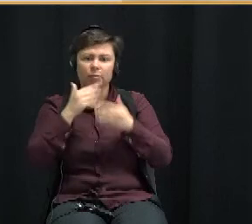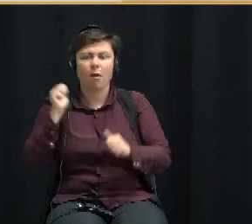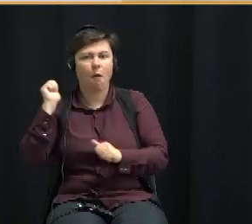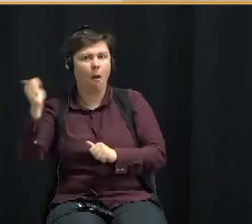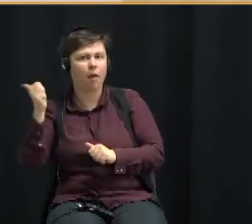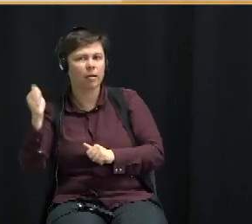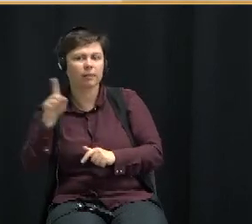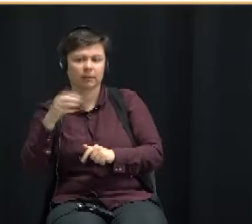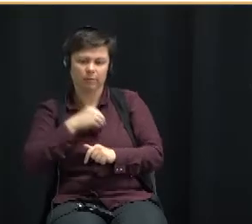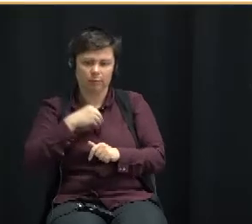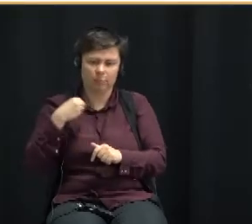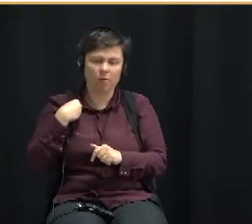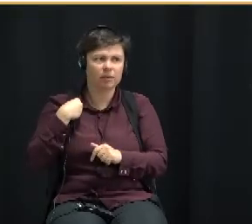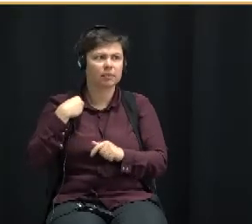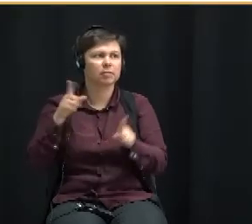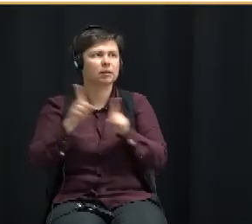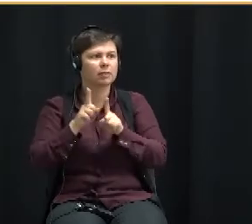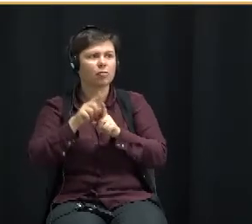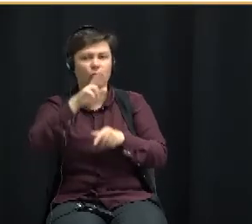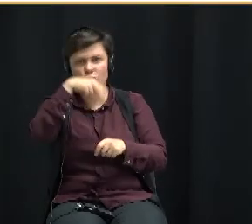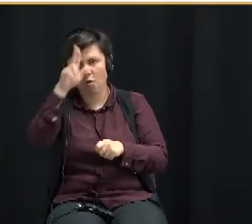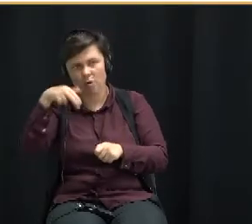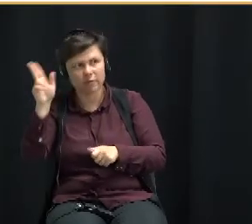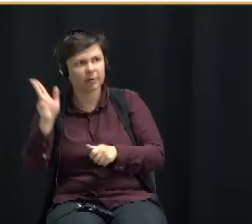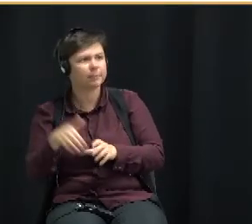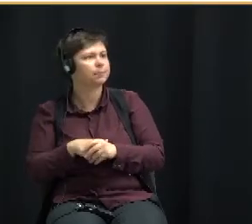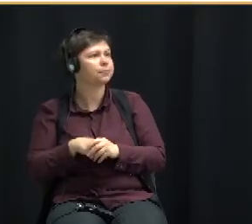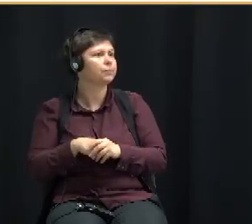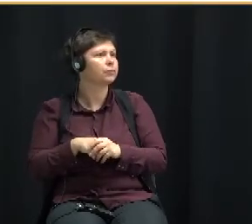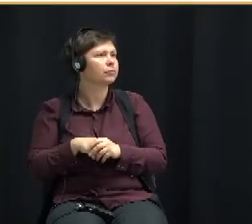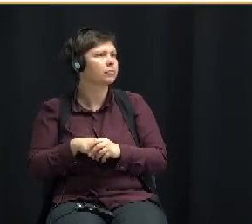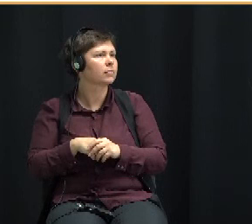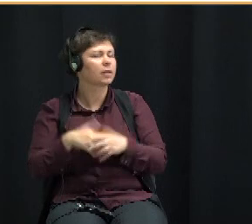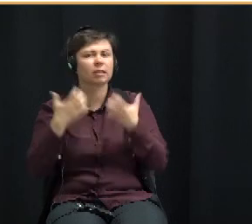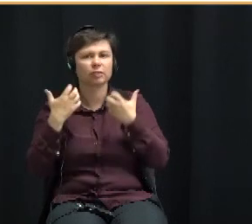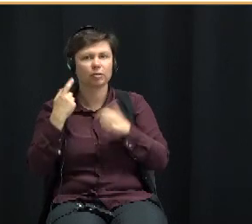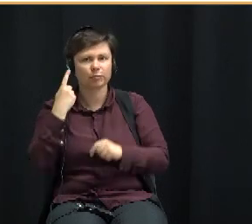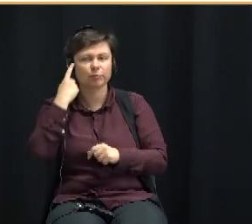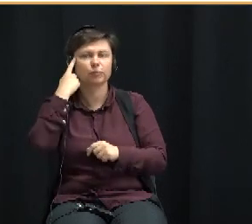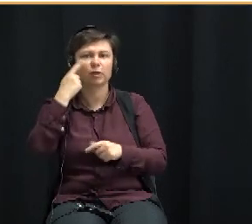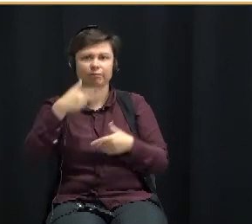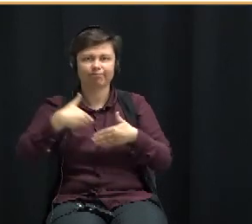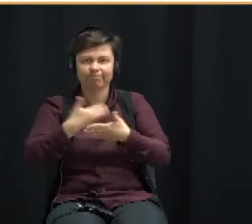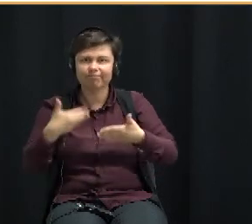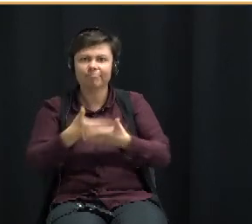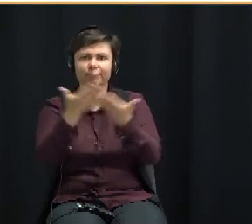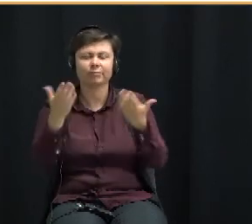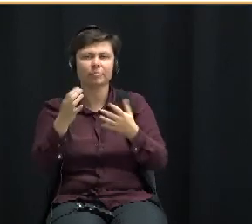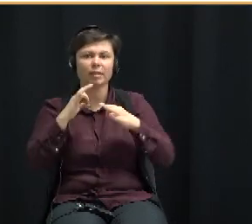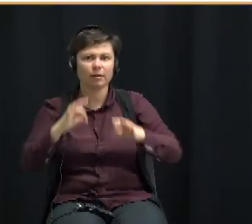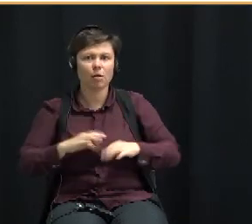and Norway. And let me remind you that at